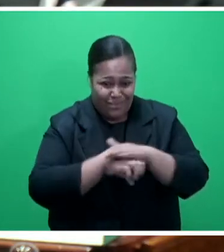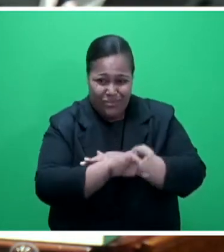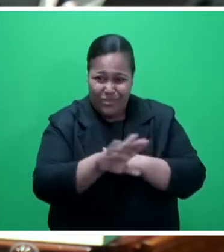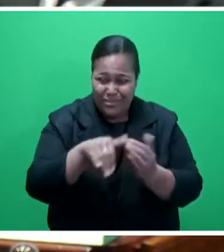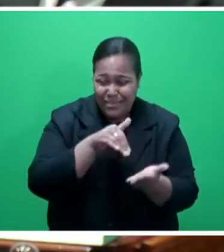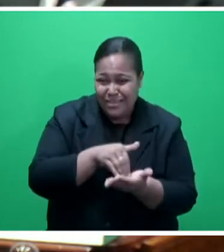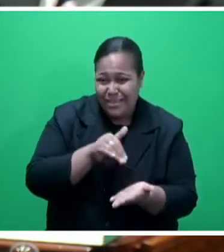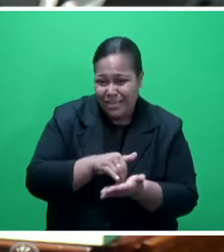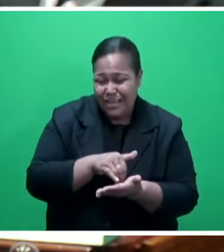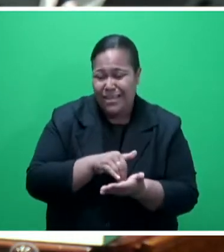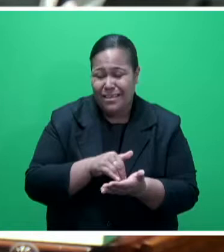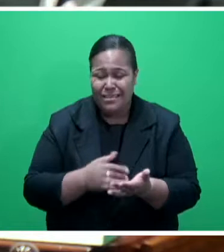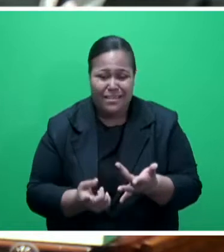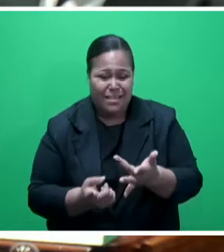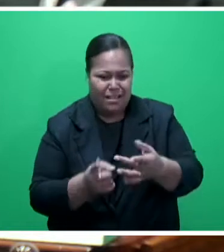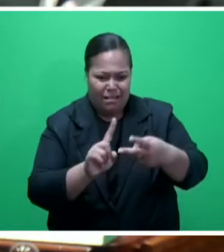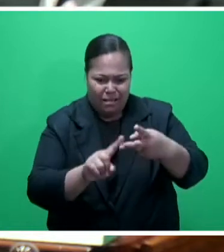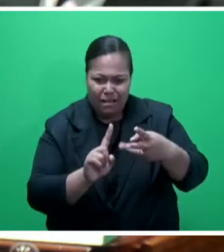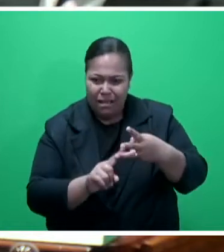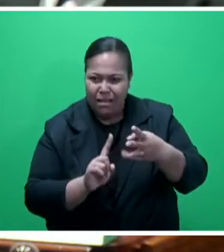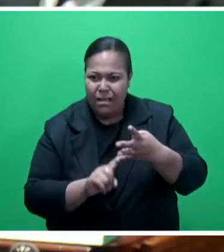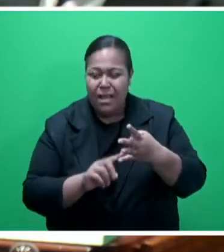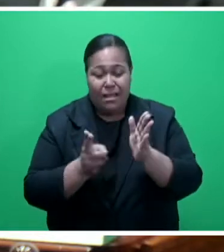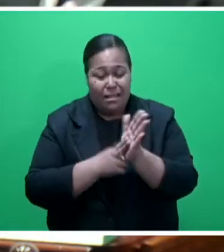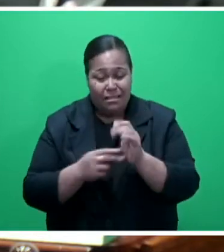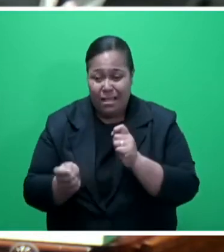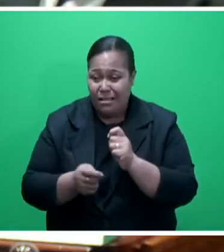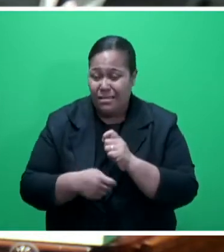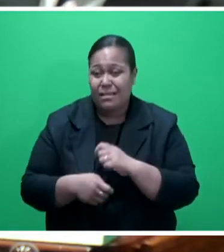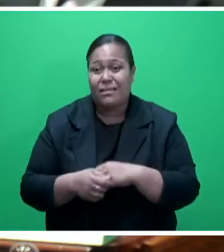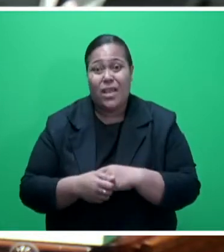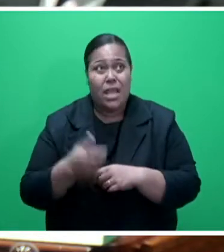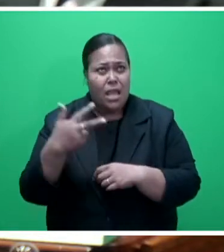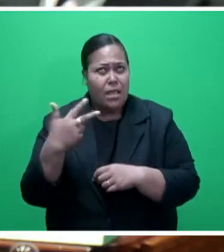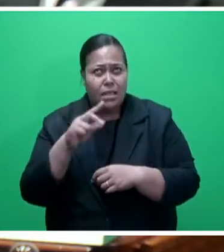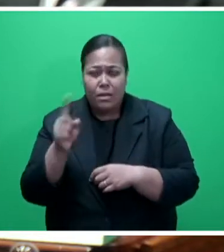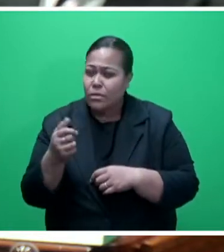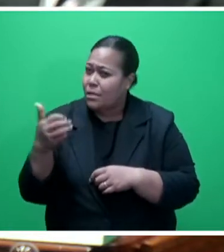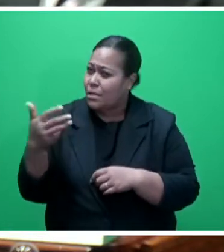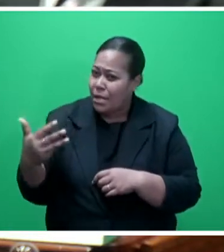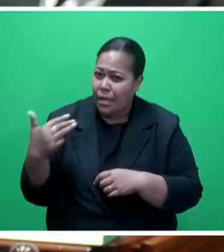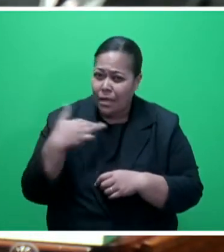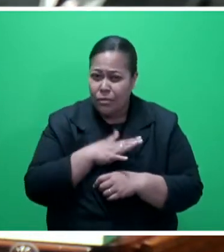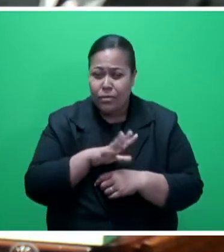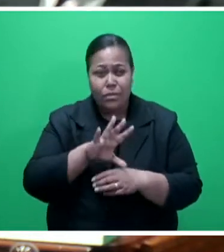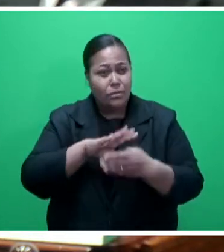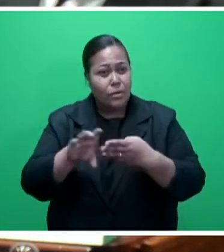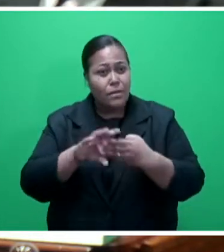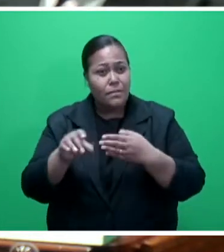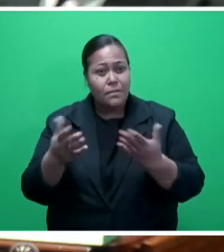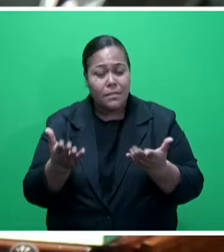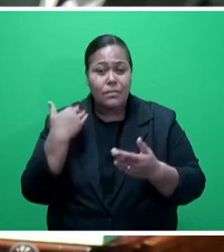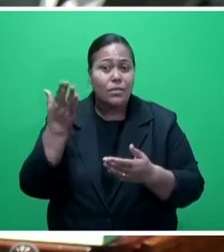Evacuation Center, $1, Naita Siri, $8,900. This was in the